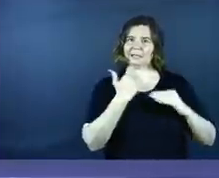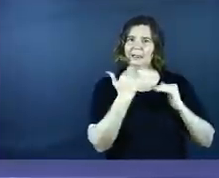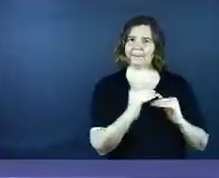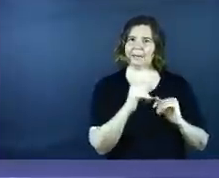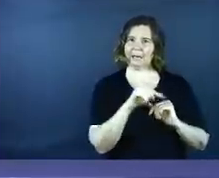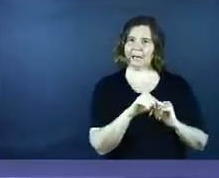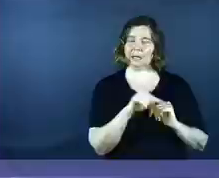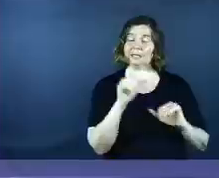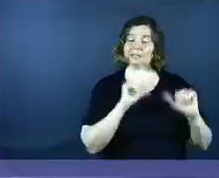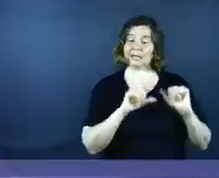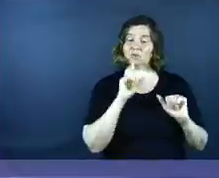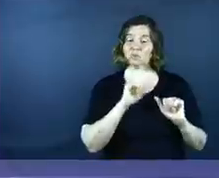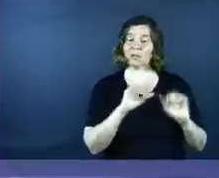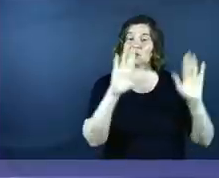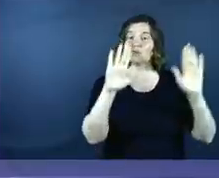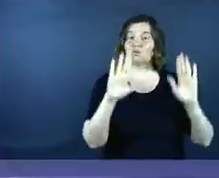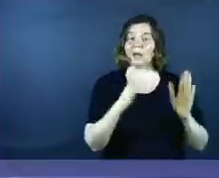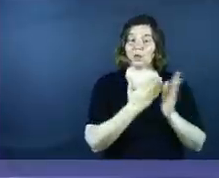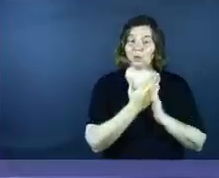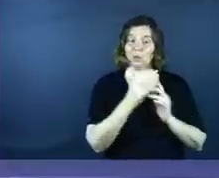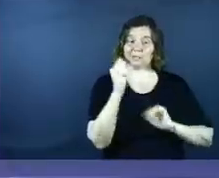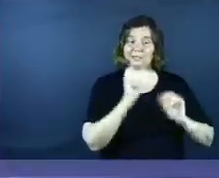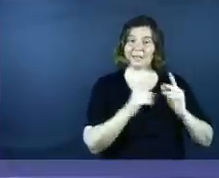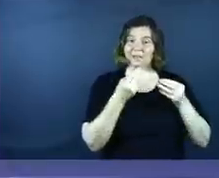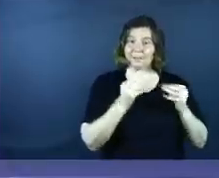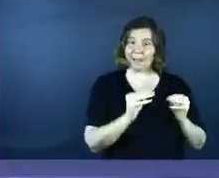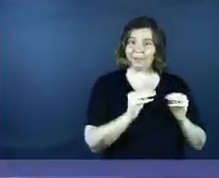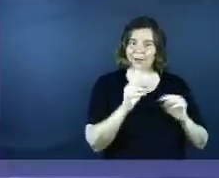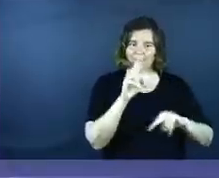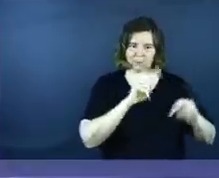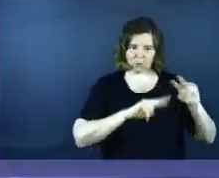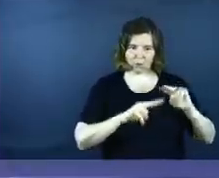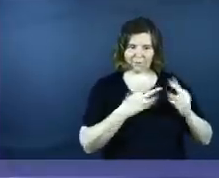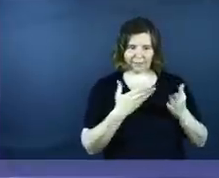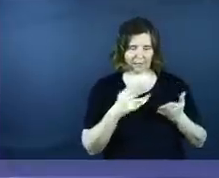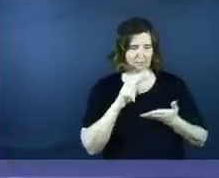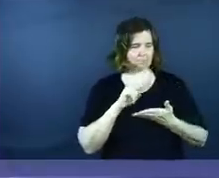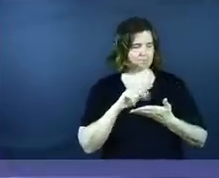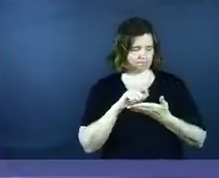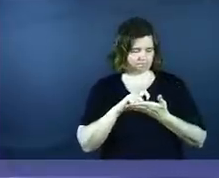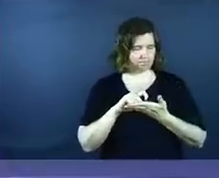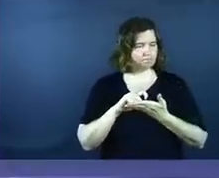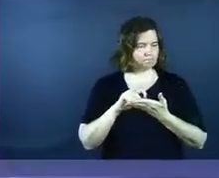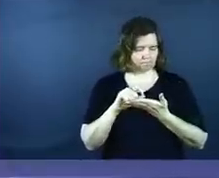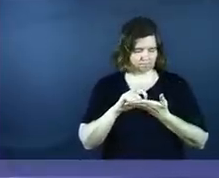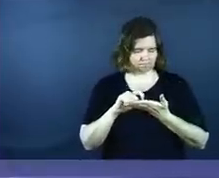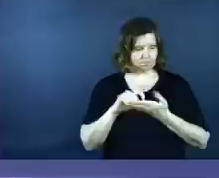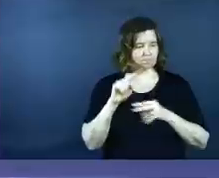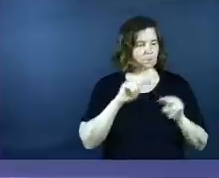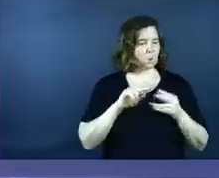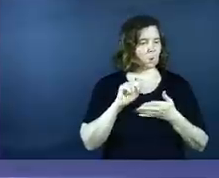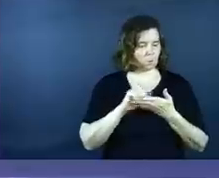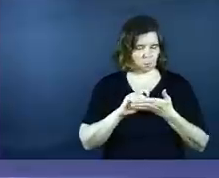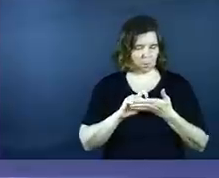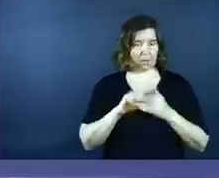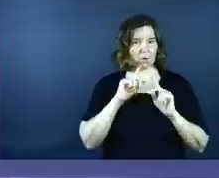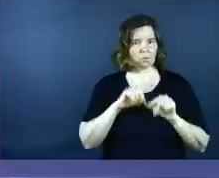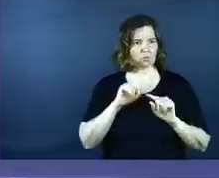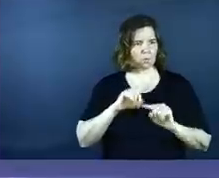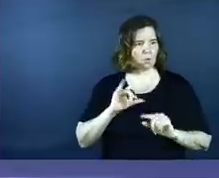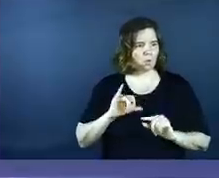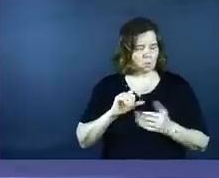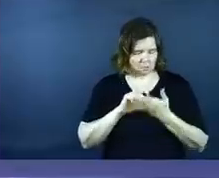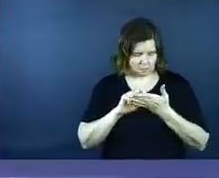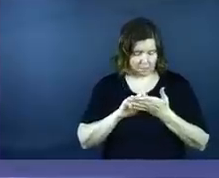limited. Science is really great at, through the scientific method, observing phenomena and being able to write down what they observe in that phenomena, and